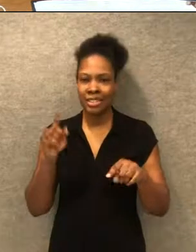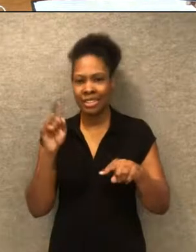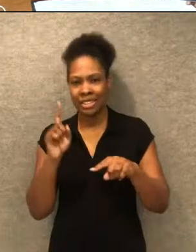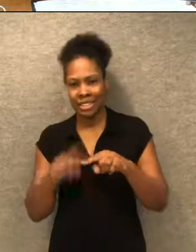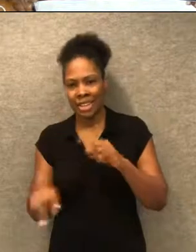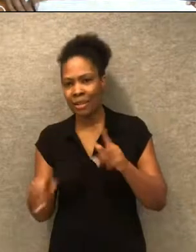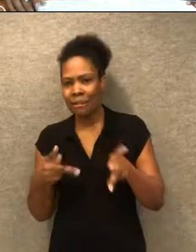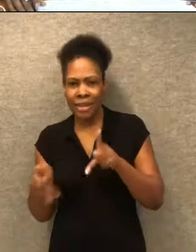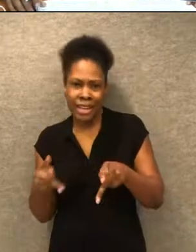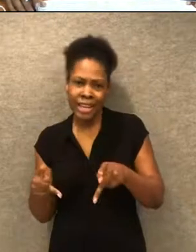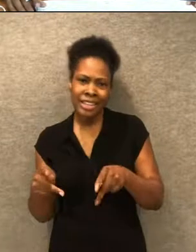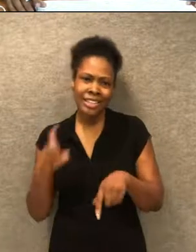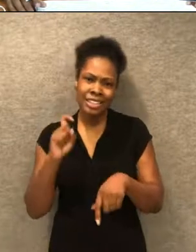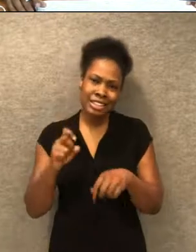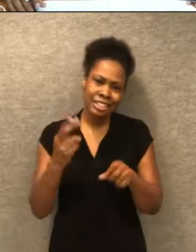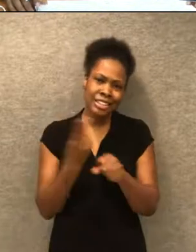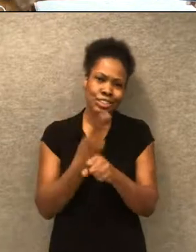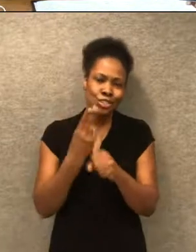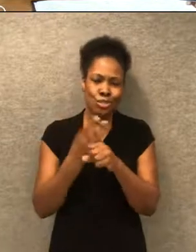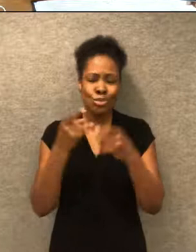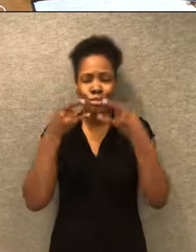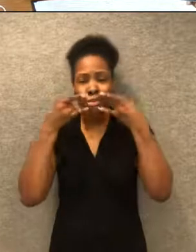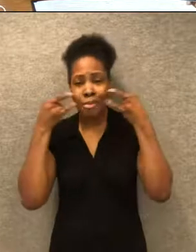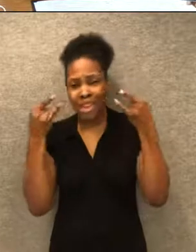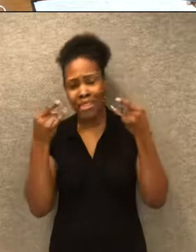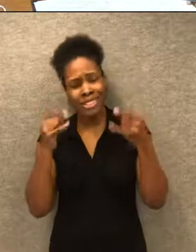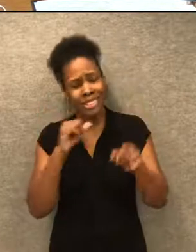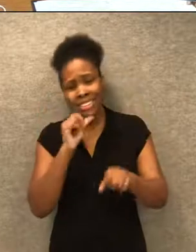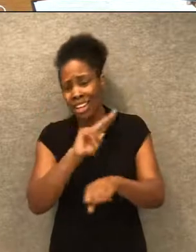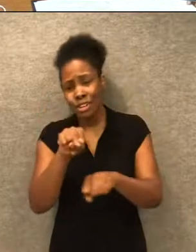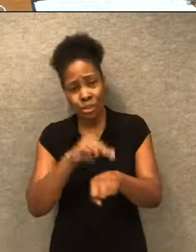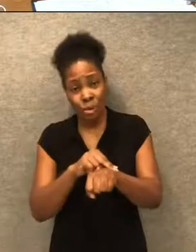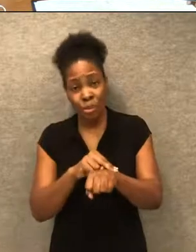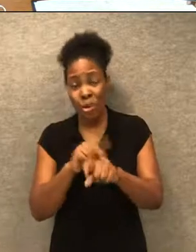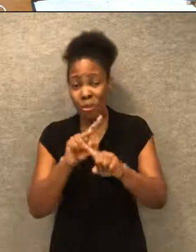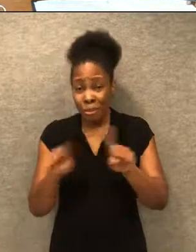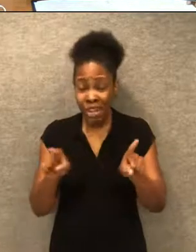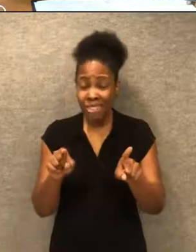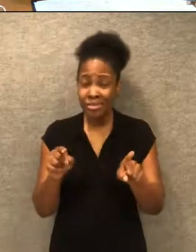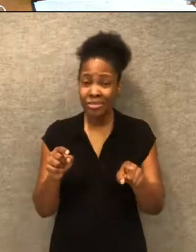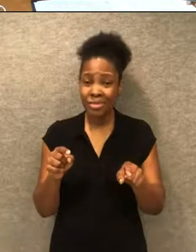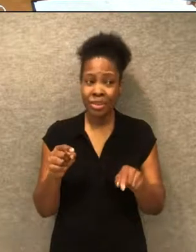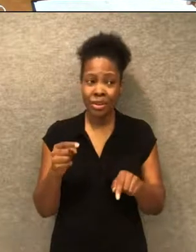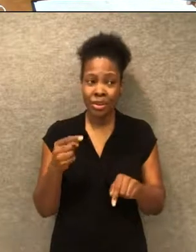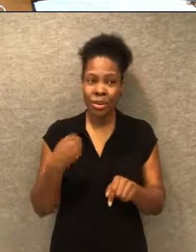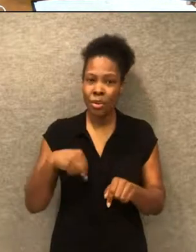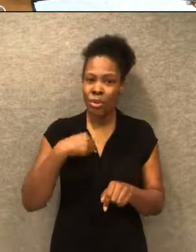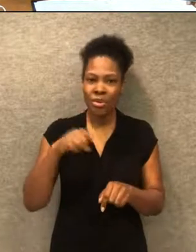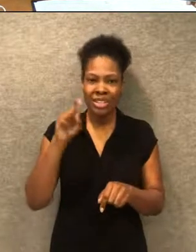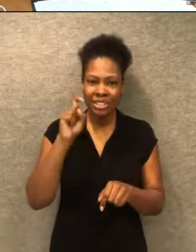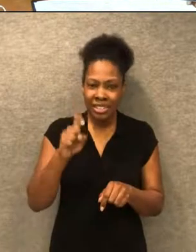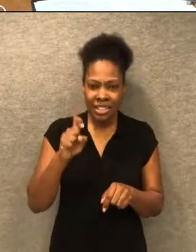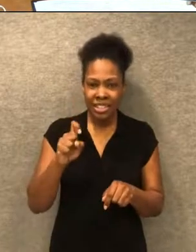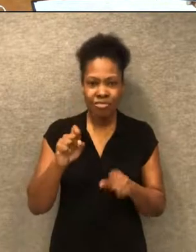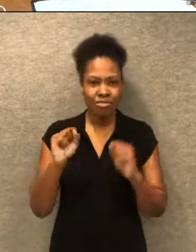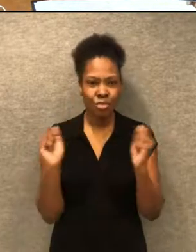mouth. It's just not a normal thing, but we the village. It takes the village. You see a young